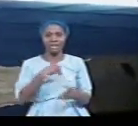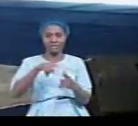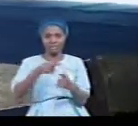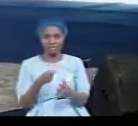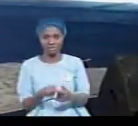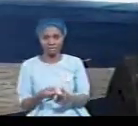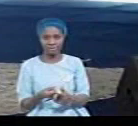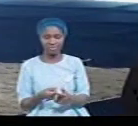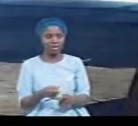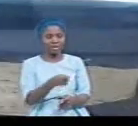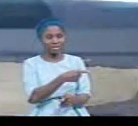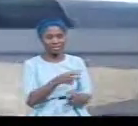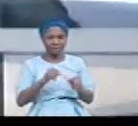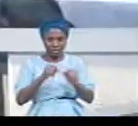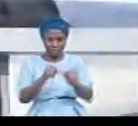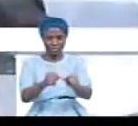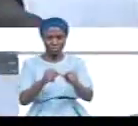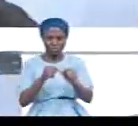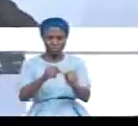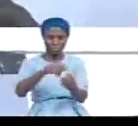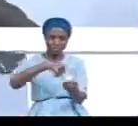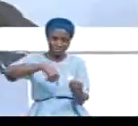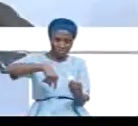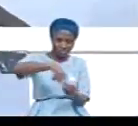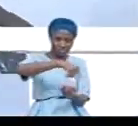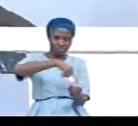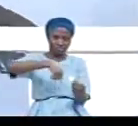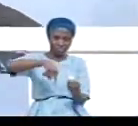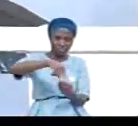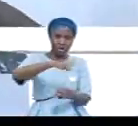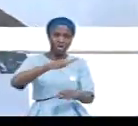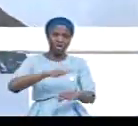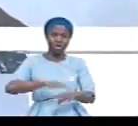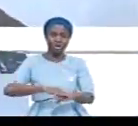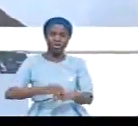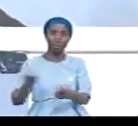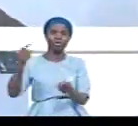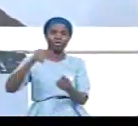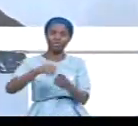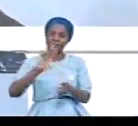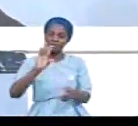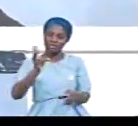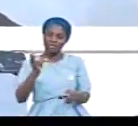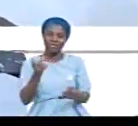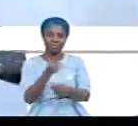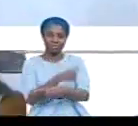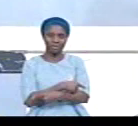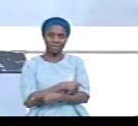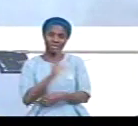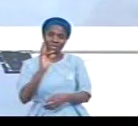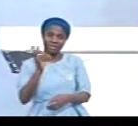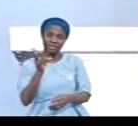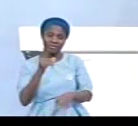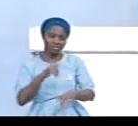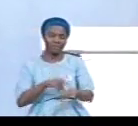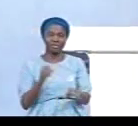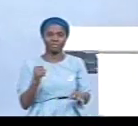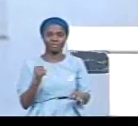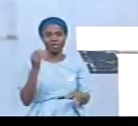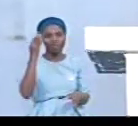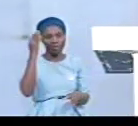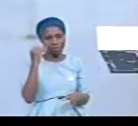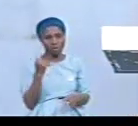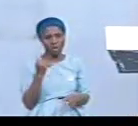they went on again and went on again on the seventh day. They went 7 times. Why are